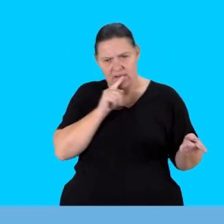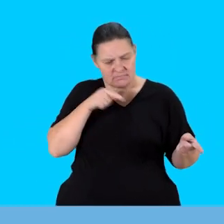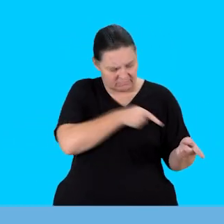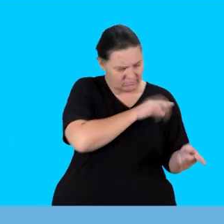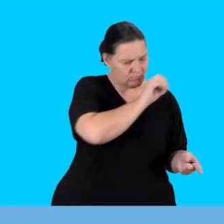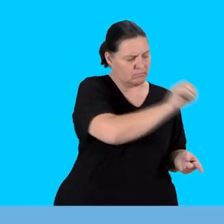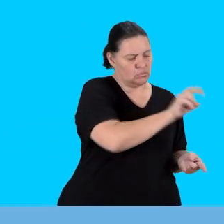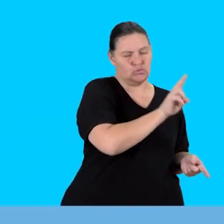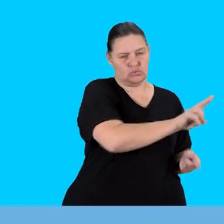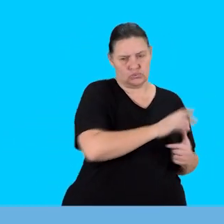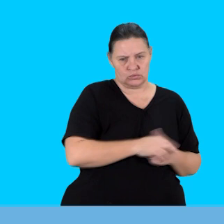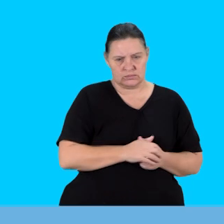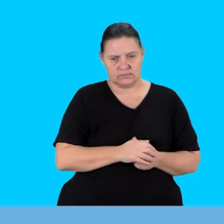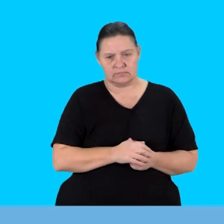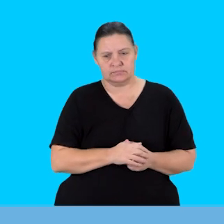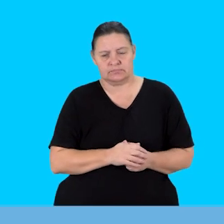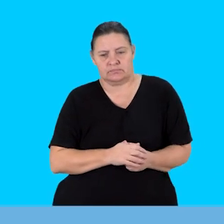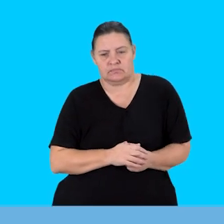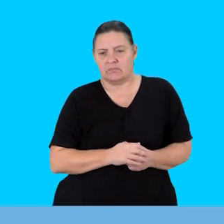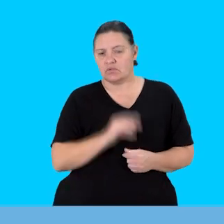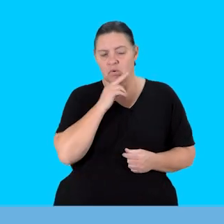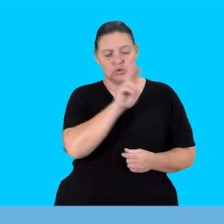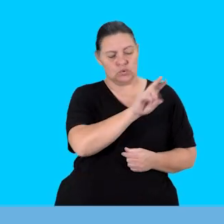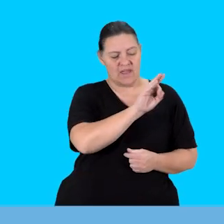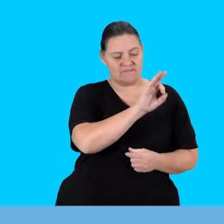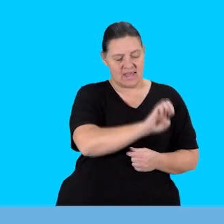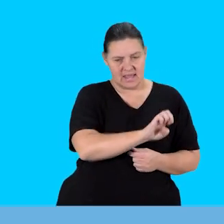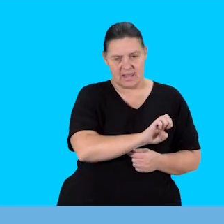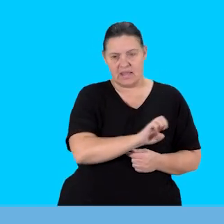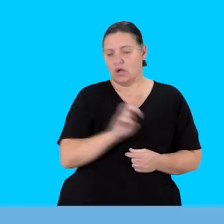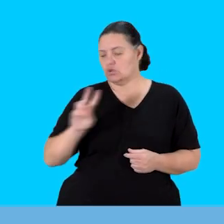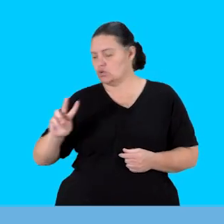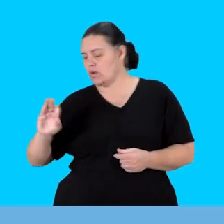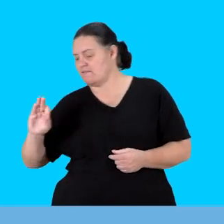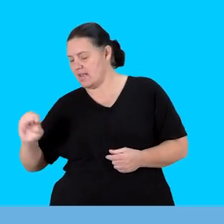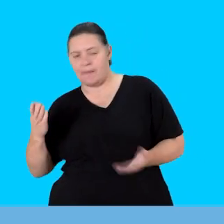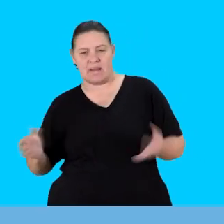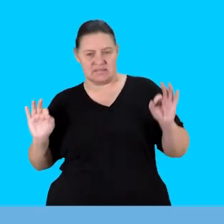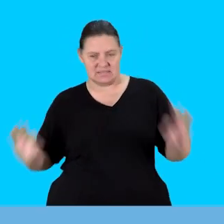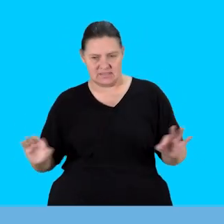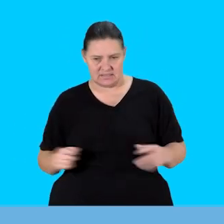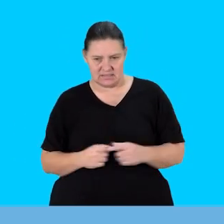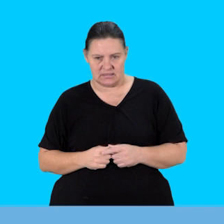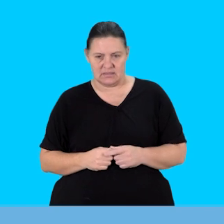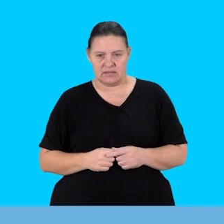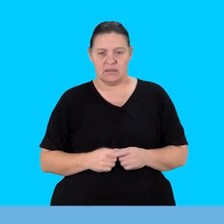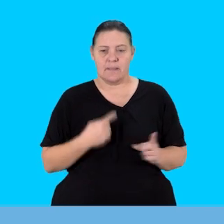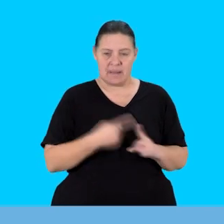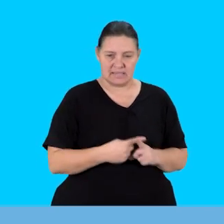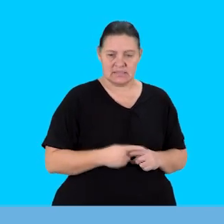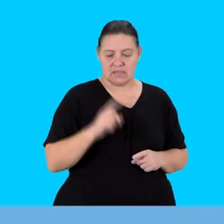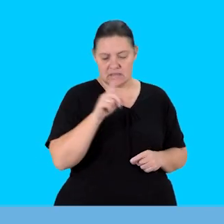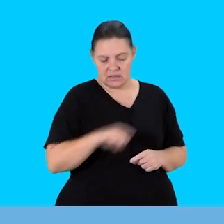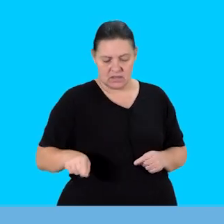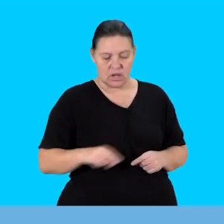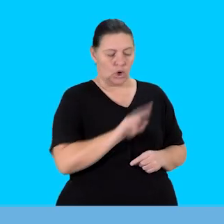means even this side there must be a 2, because 2 Fe, 2 Fe, so that's balanced. So this 2 also